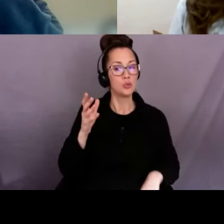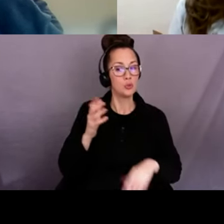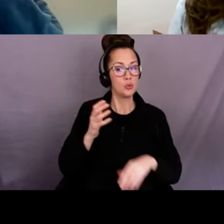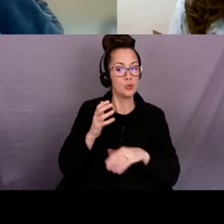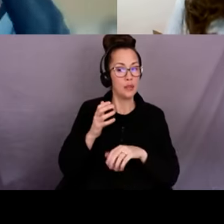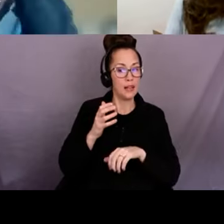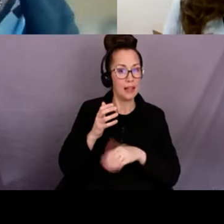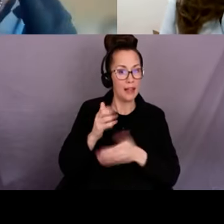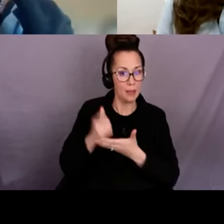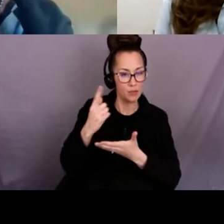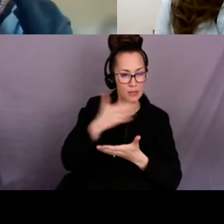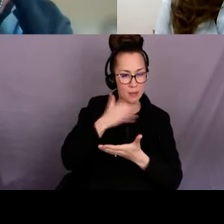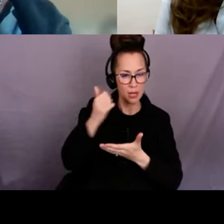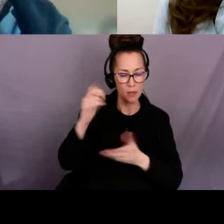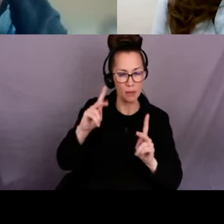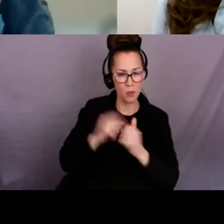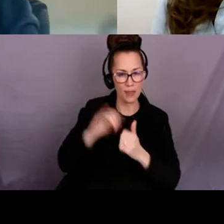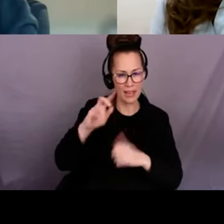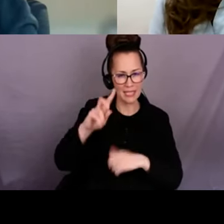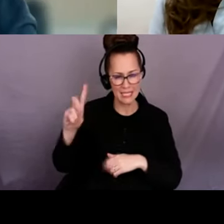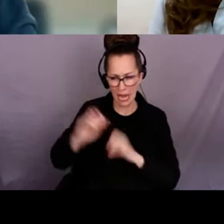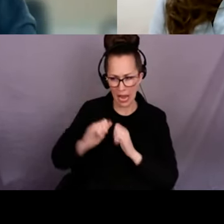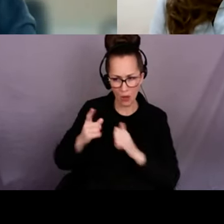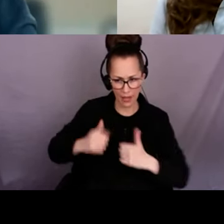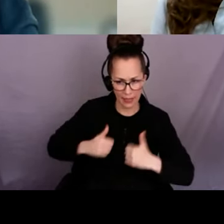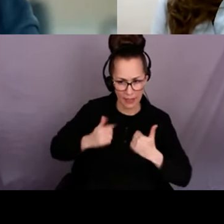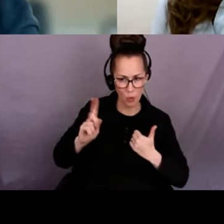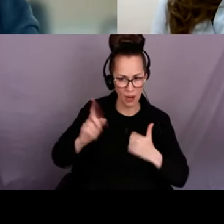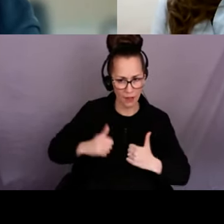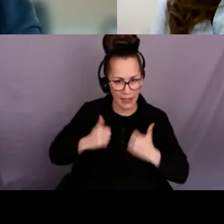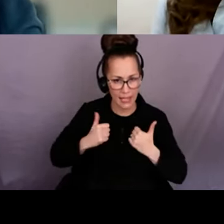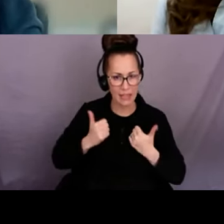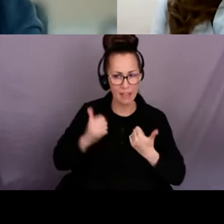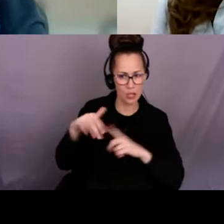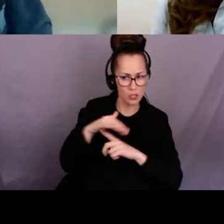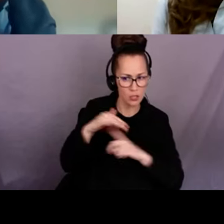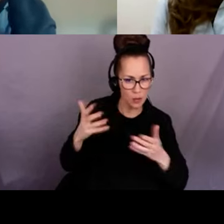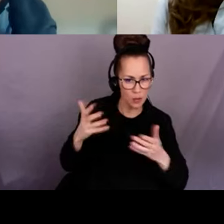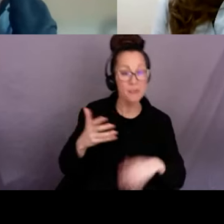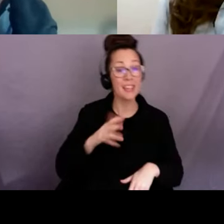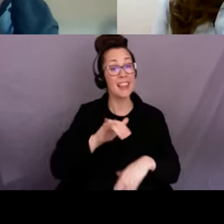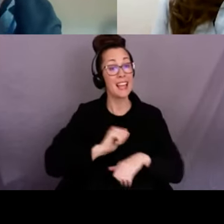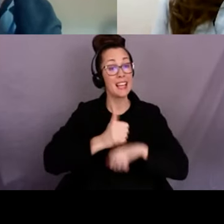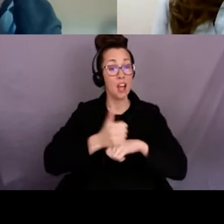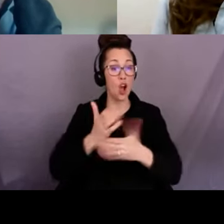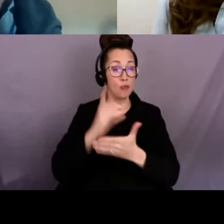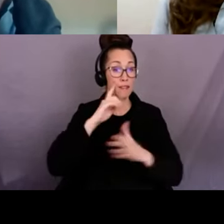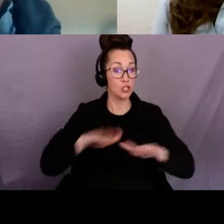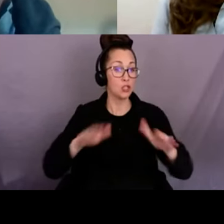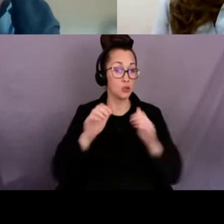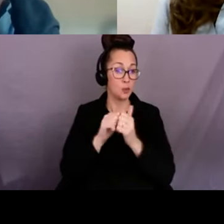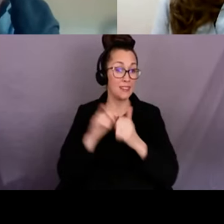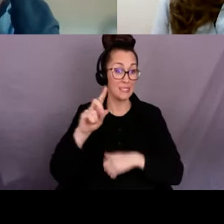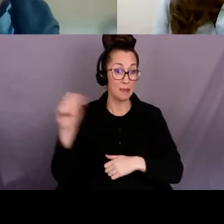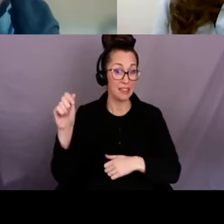community services. It increased the quality and availability of day programs. And it actually established a right for children with disabilities to a